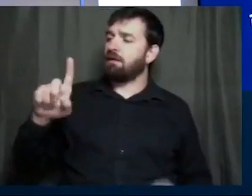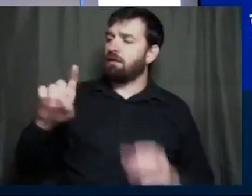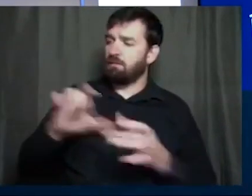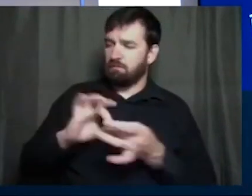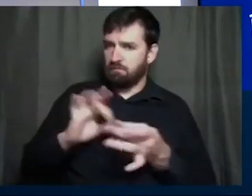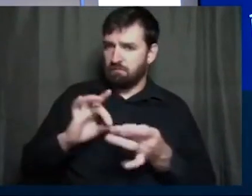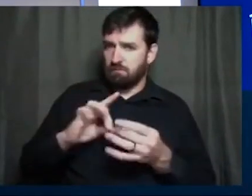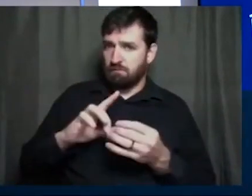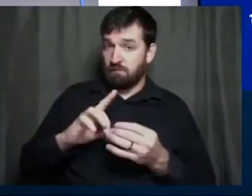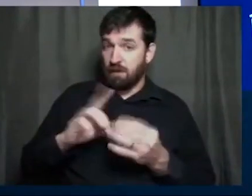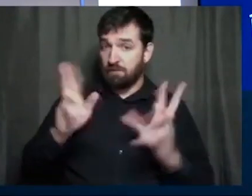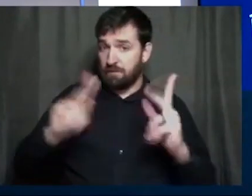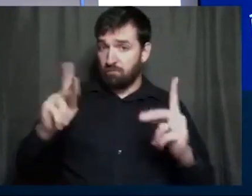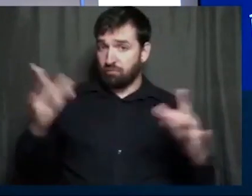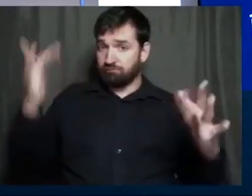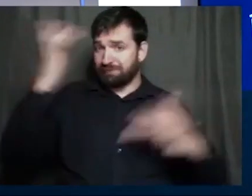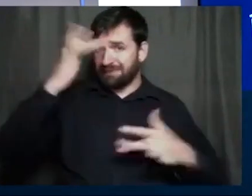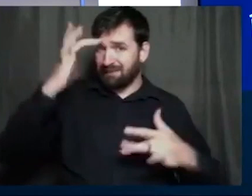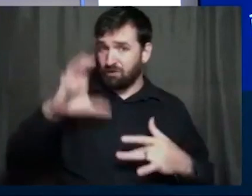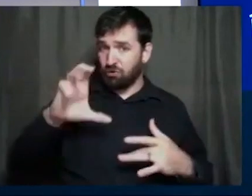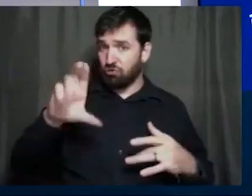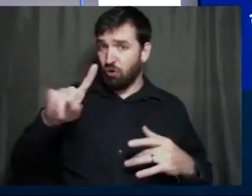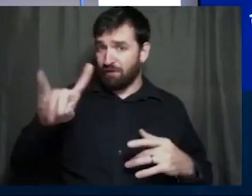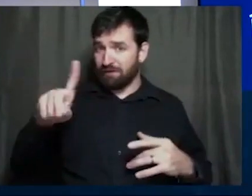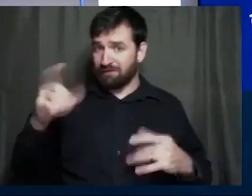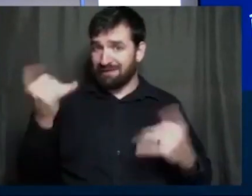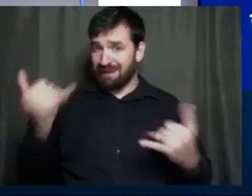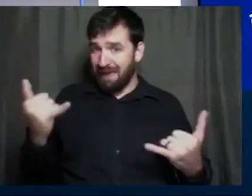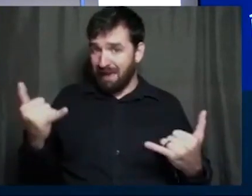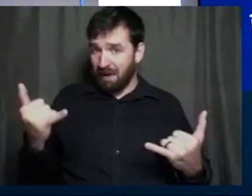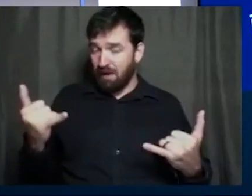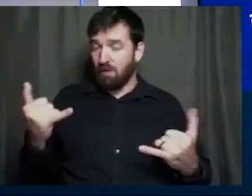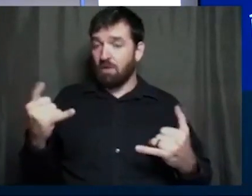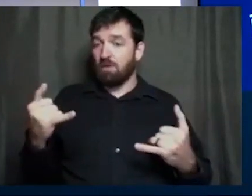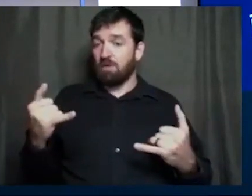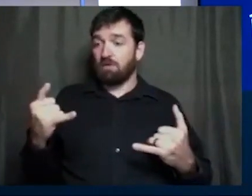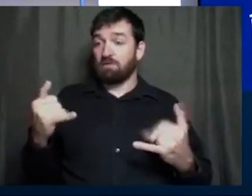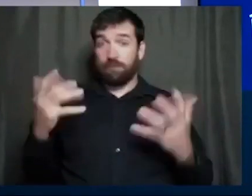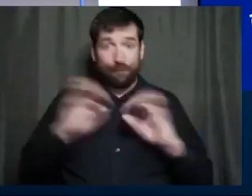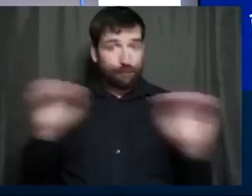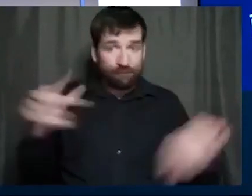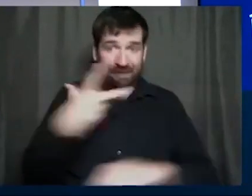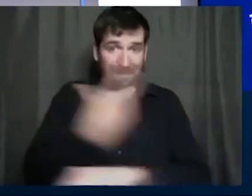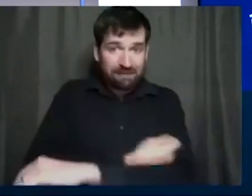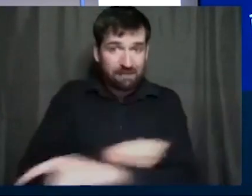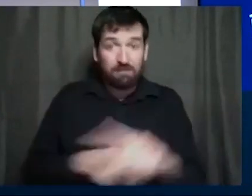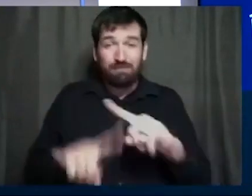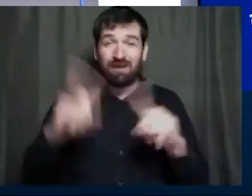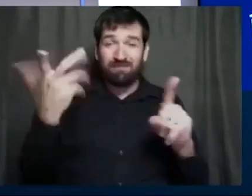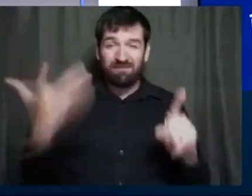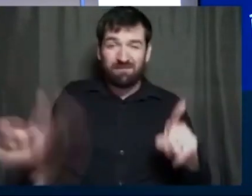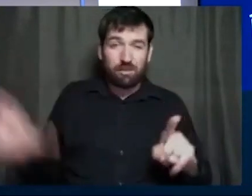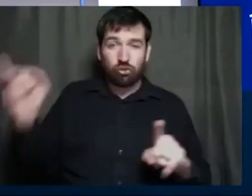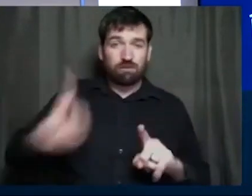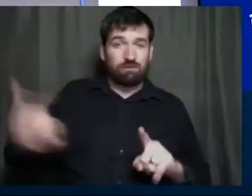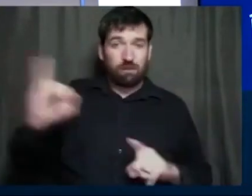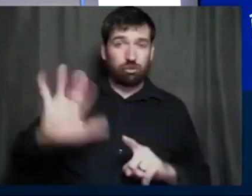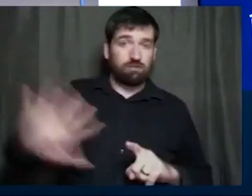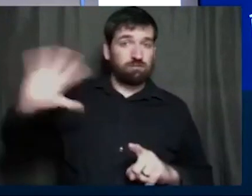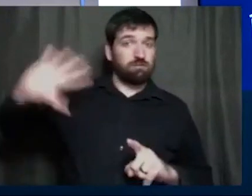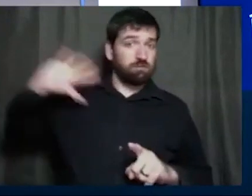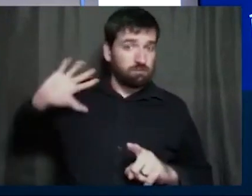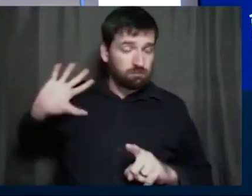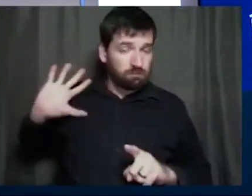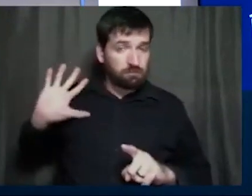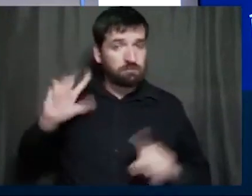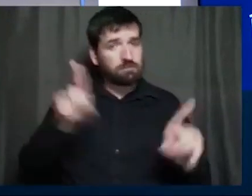now who are unvaccinated but had COVID in the past? Of the people getting infected and or getting hospitalized who are unvaccinated, how